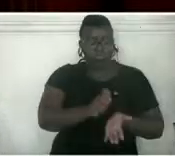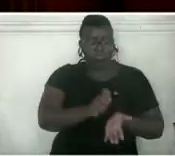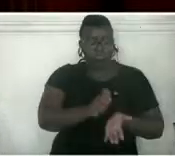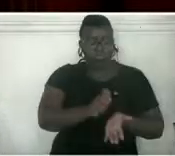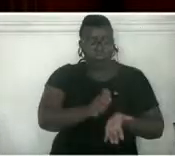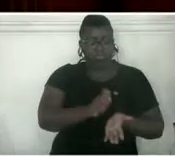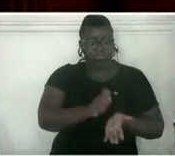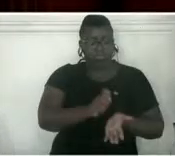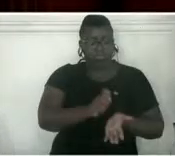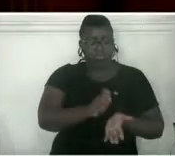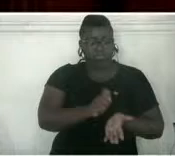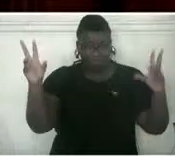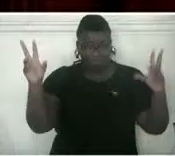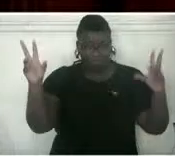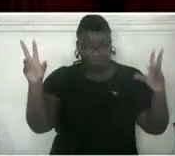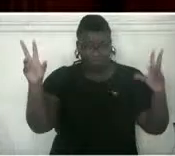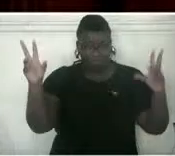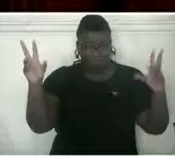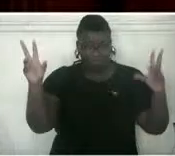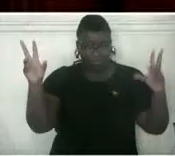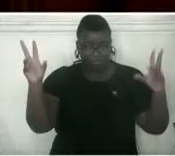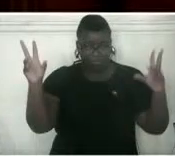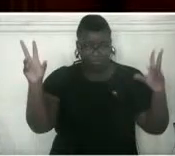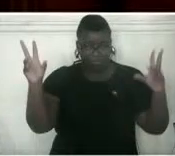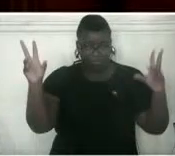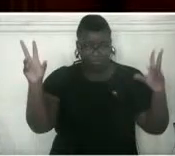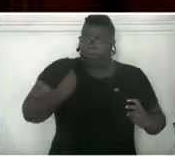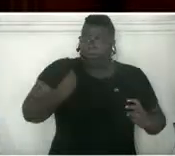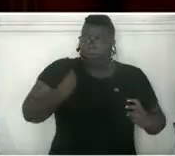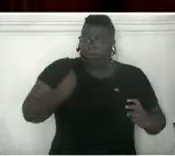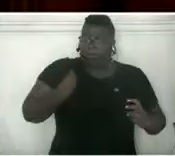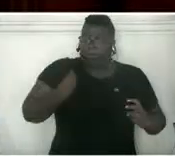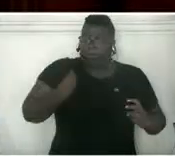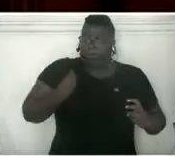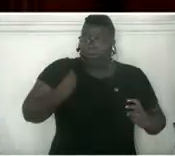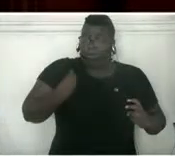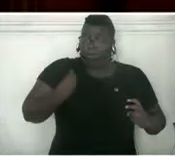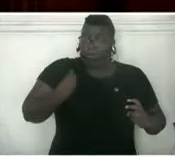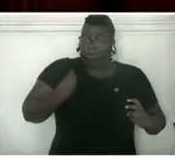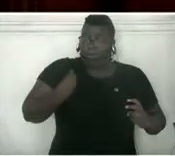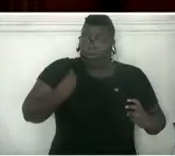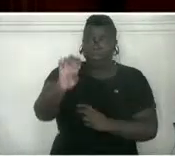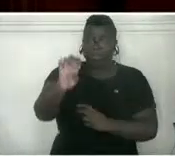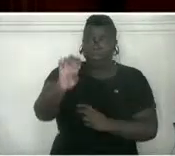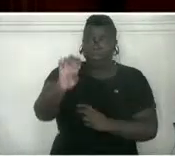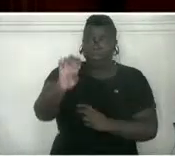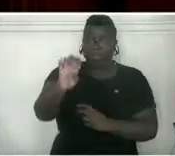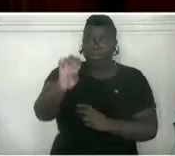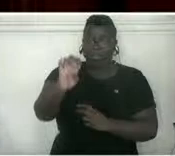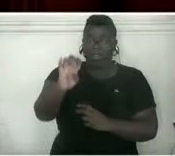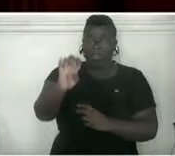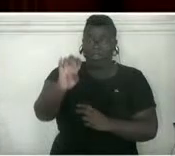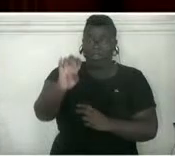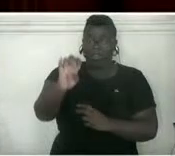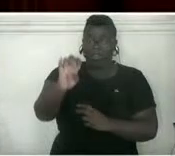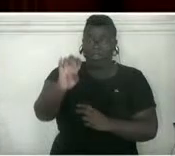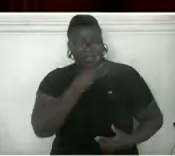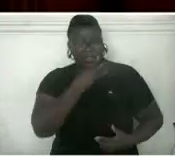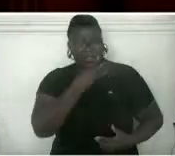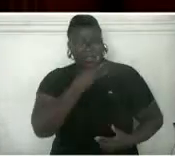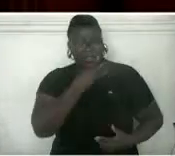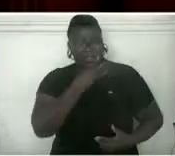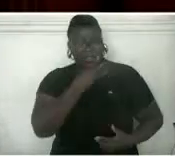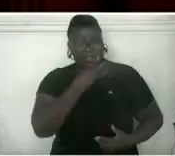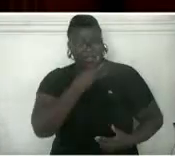saying, as I quote, "Growing up in Esbongile Township in Dandi, it was nearly impossible